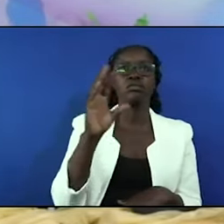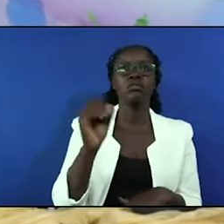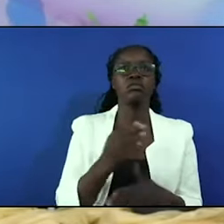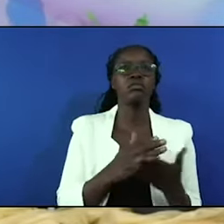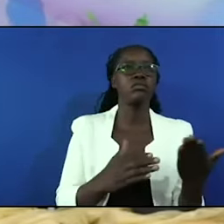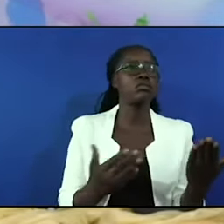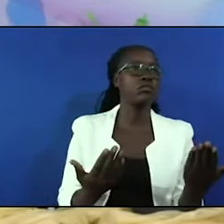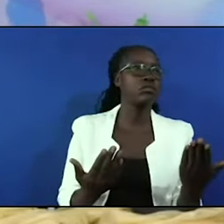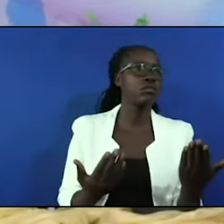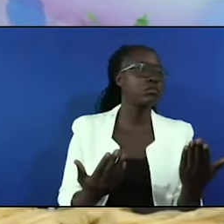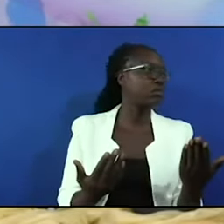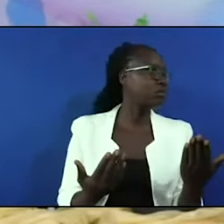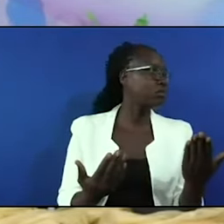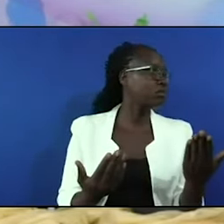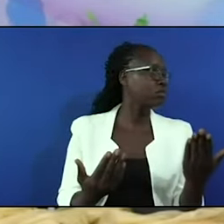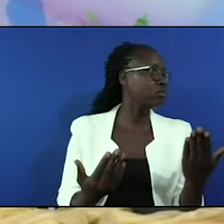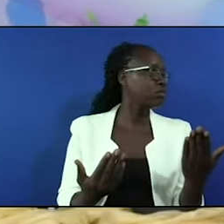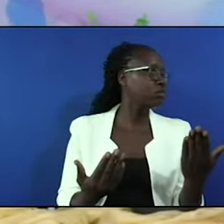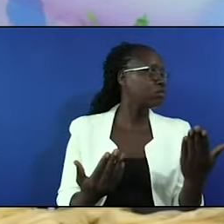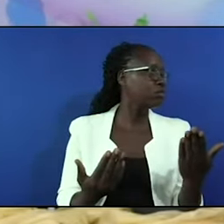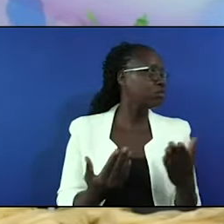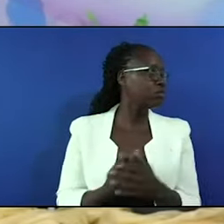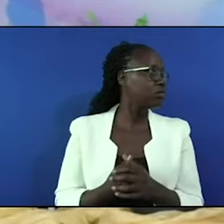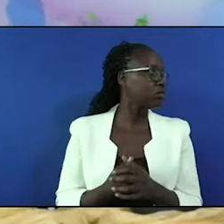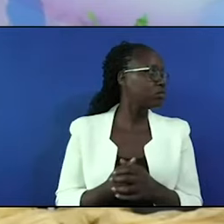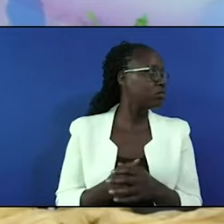half. Thank you, those who try.